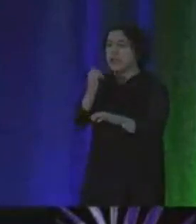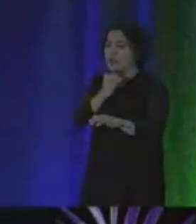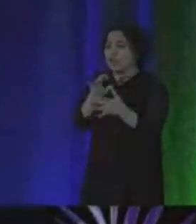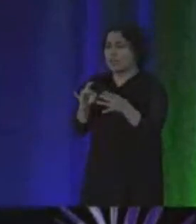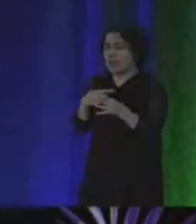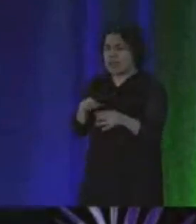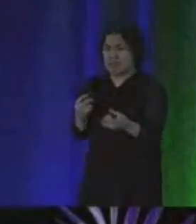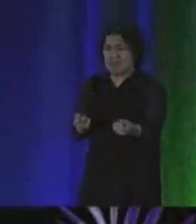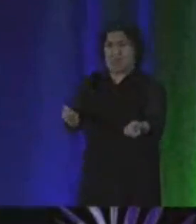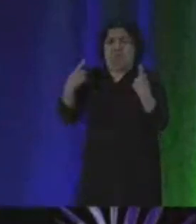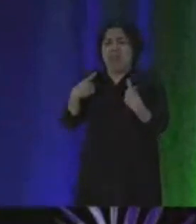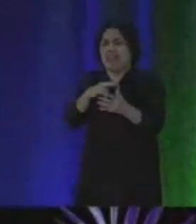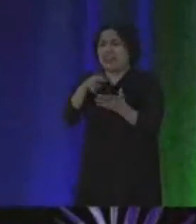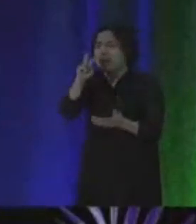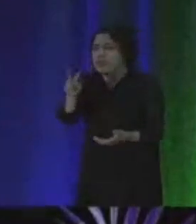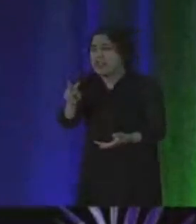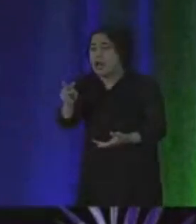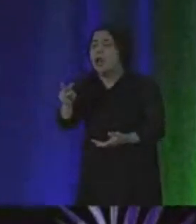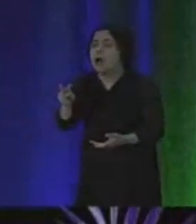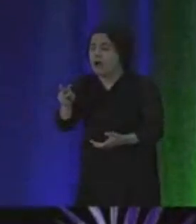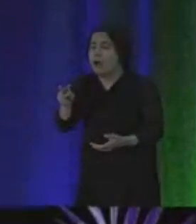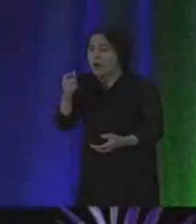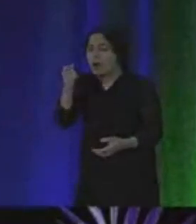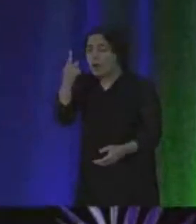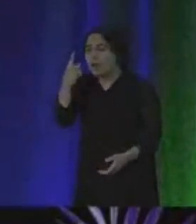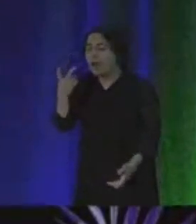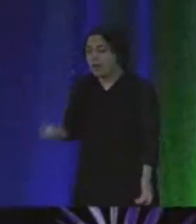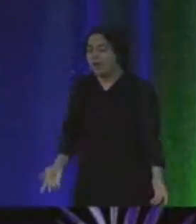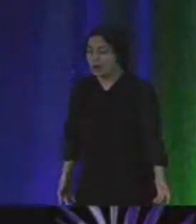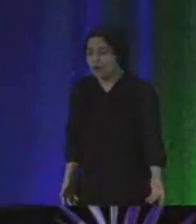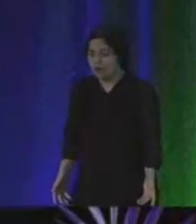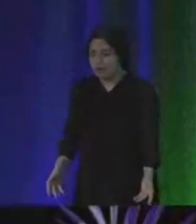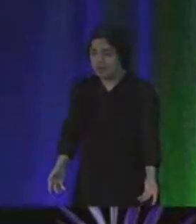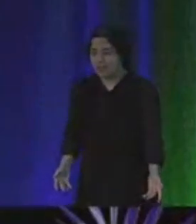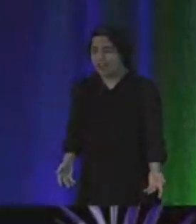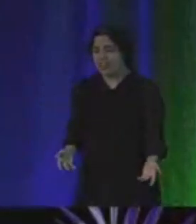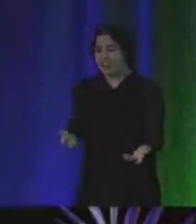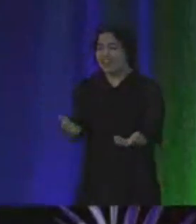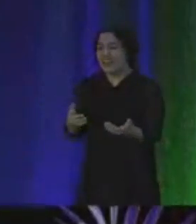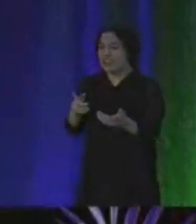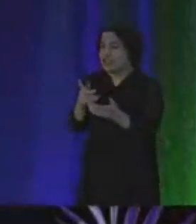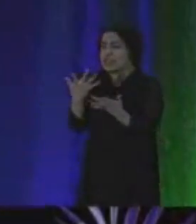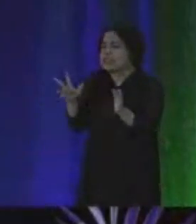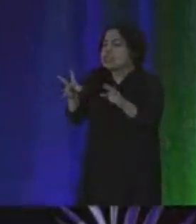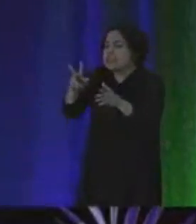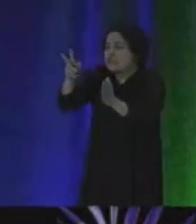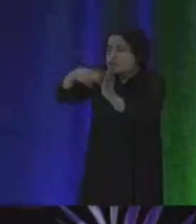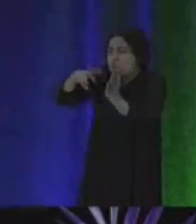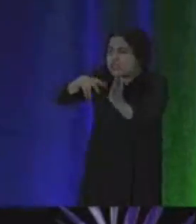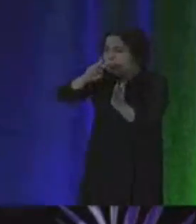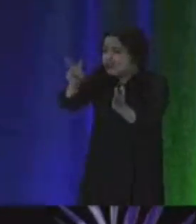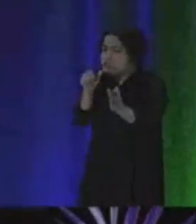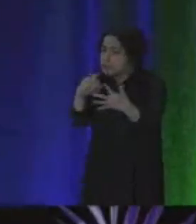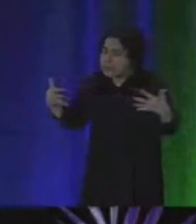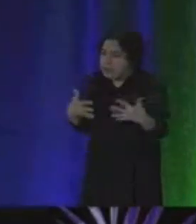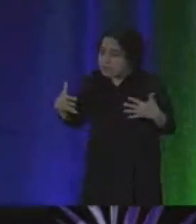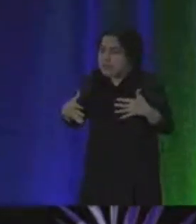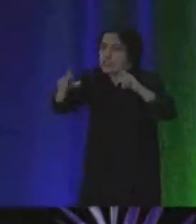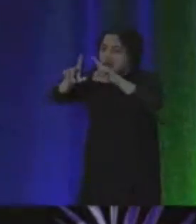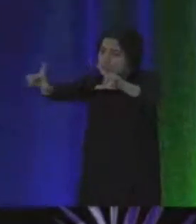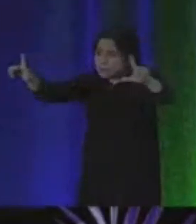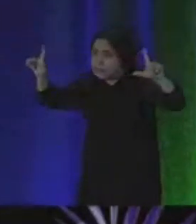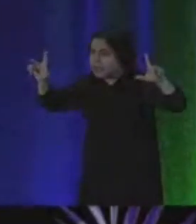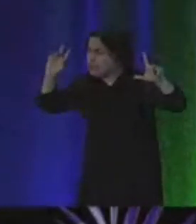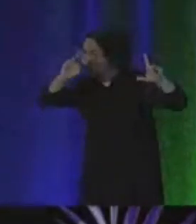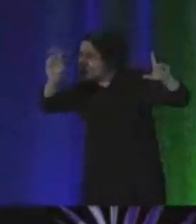going on here? And then you like read it and it's like, okay, yeah, that makes sense. I fucked that up. It's that kind of thing, right? So just don't be afraid to like actually zoom in on this and like poke around,